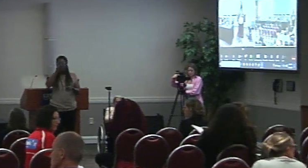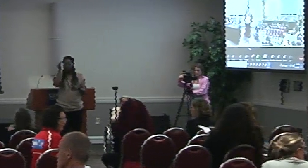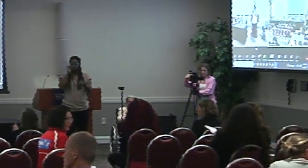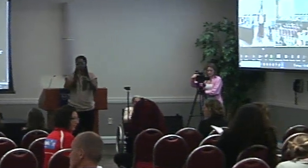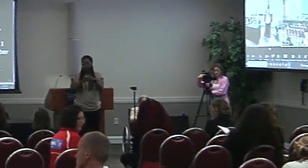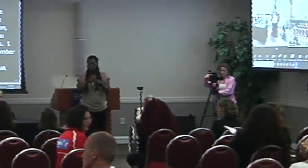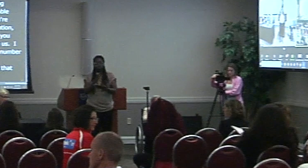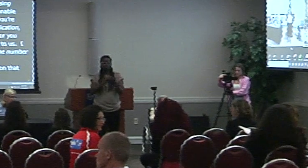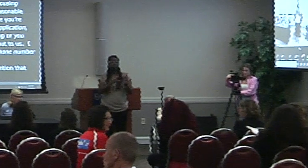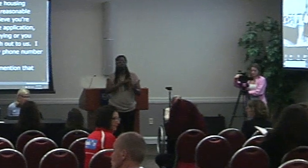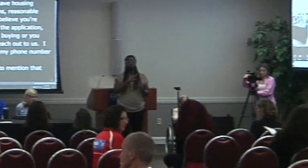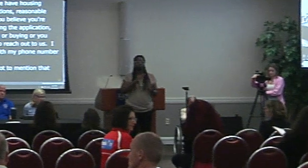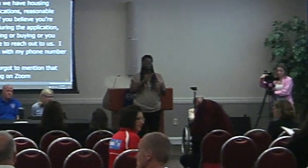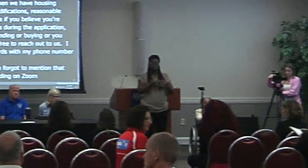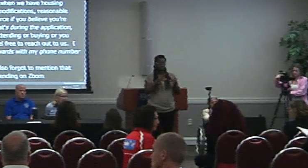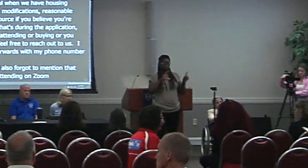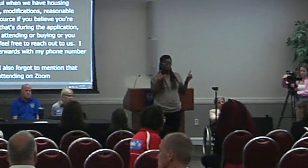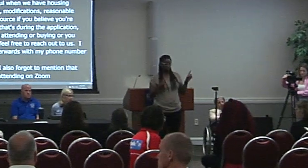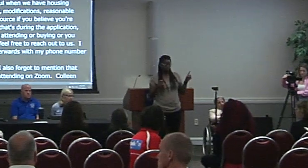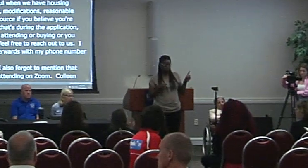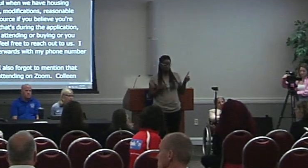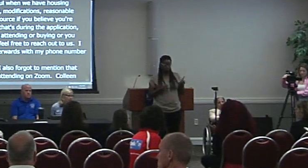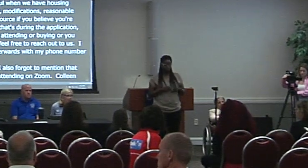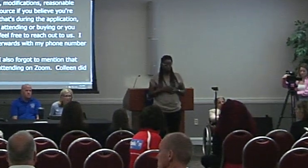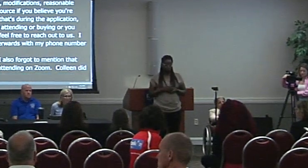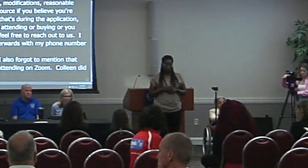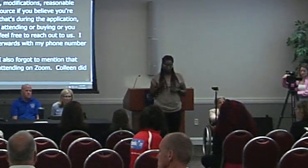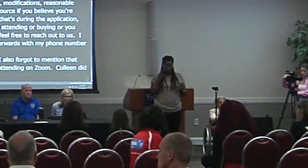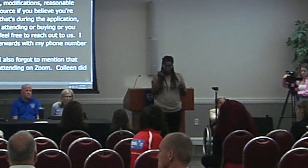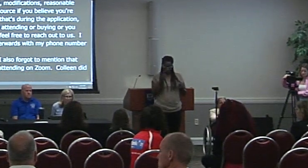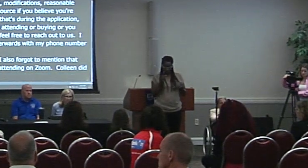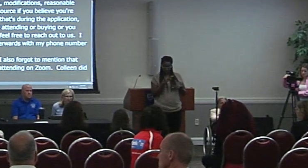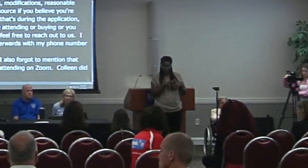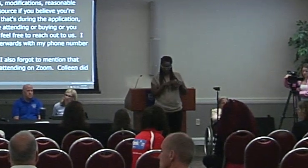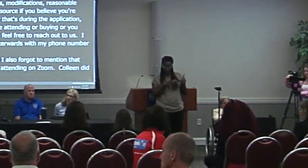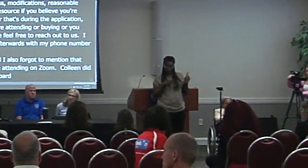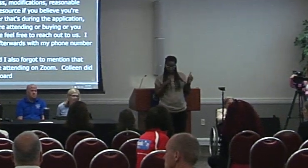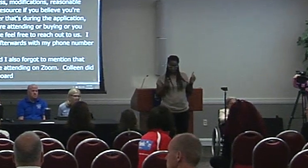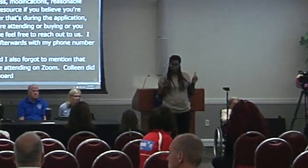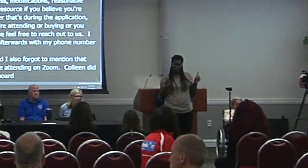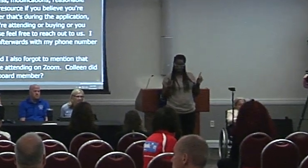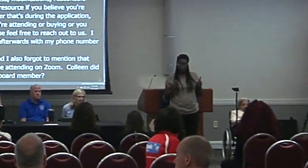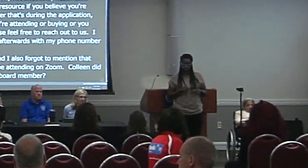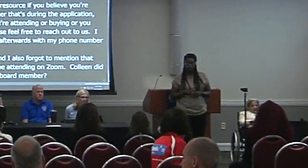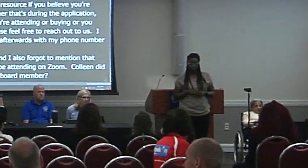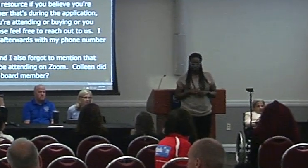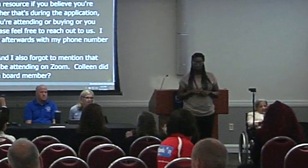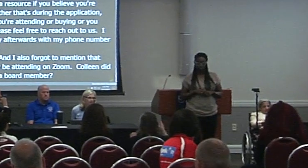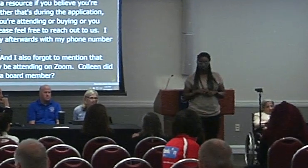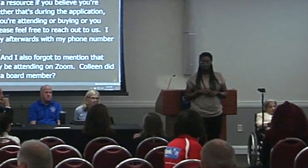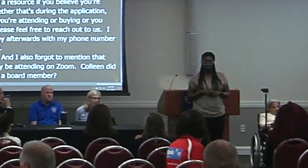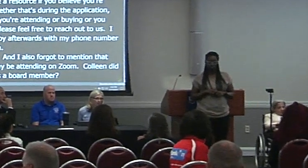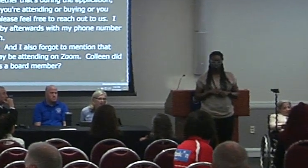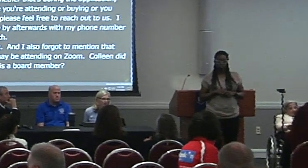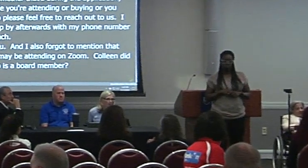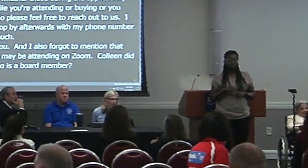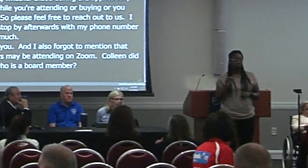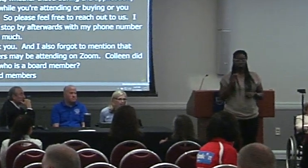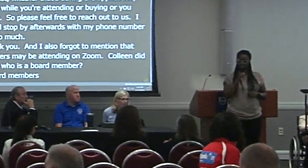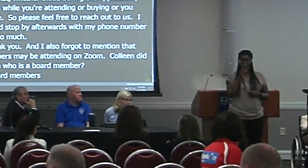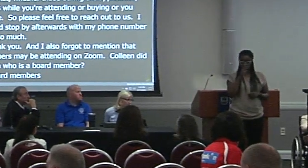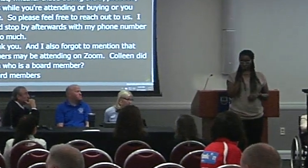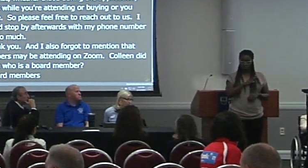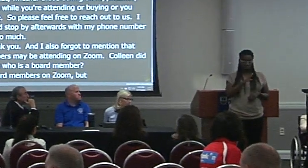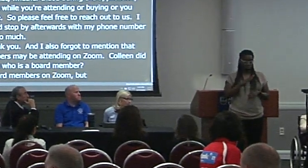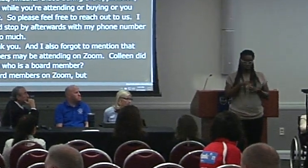Zoom. Colleen, did you say anyone on Zoom who's a board member? I did not see any board members on Zoom, but